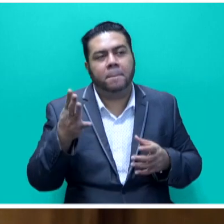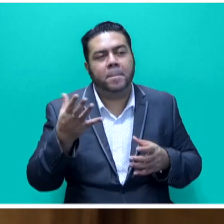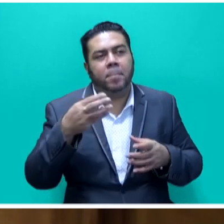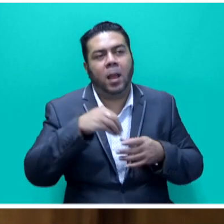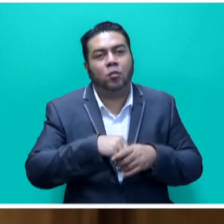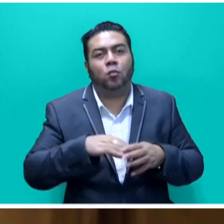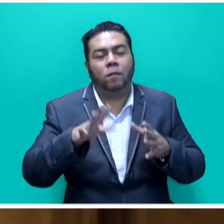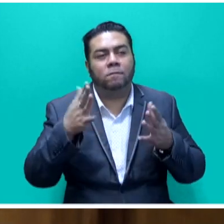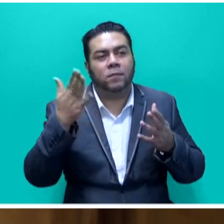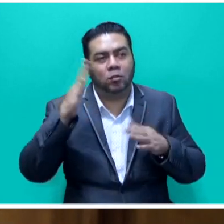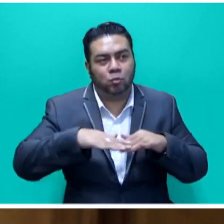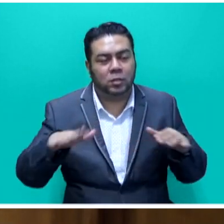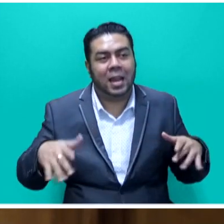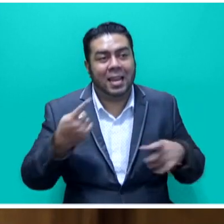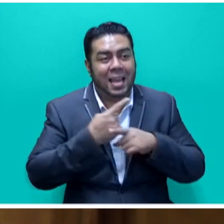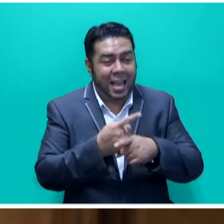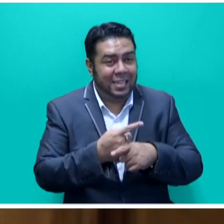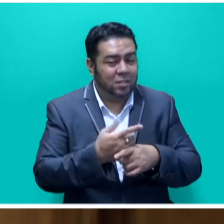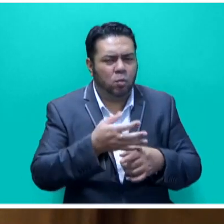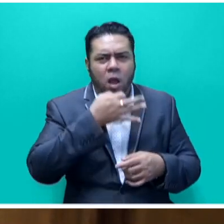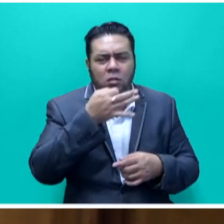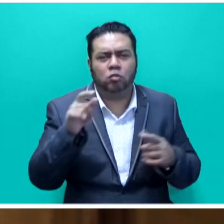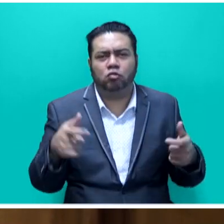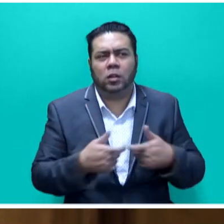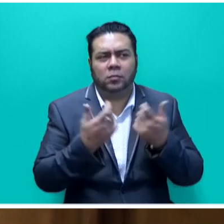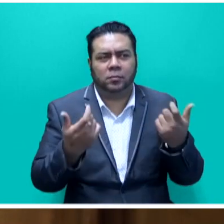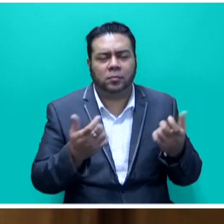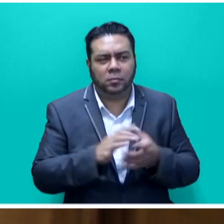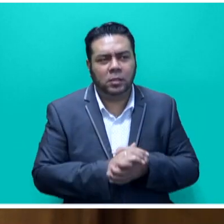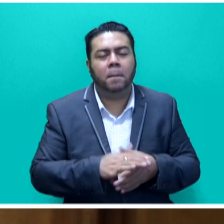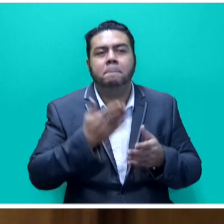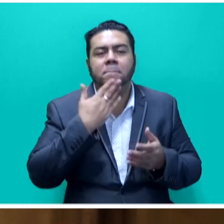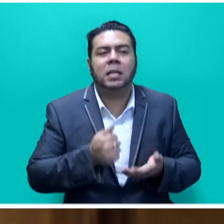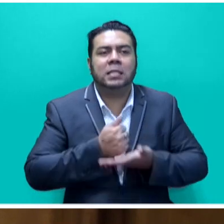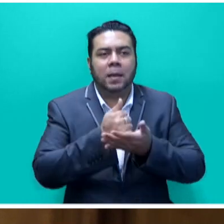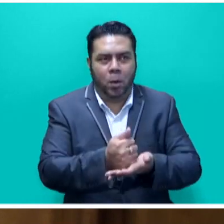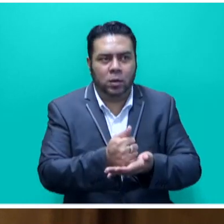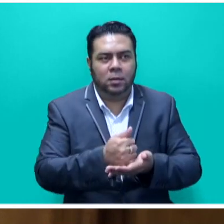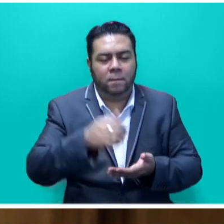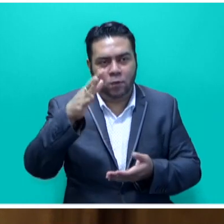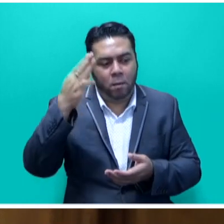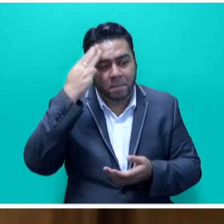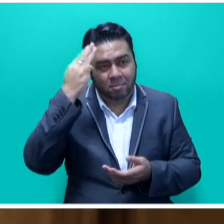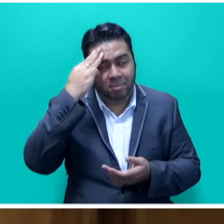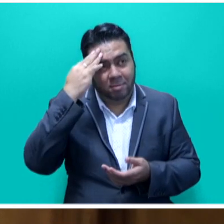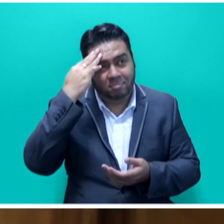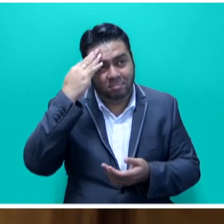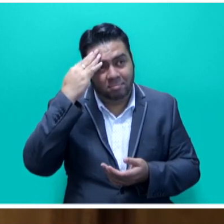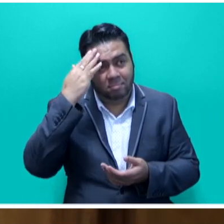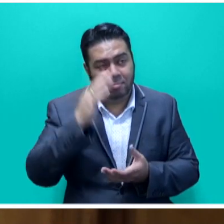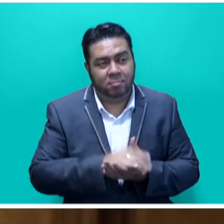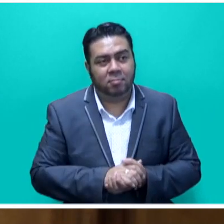to try and understand the challenges that the children must have gone through. Please support them with their mental, especially with